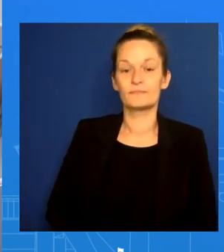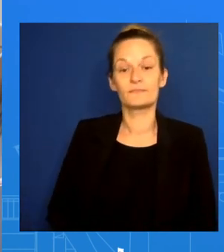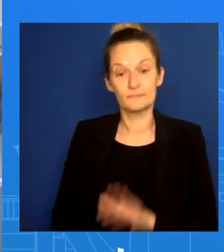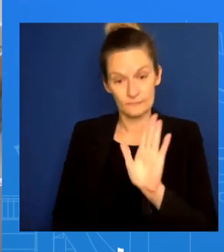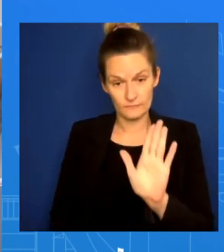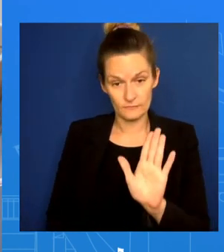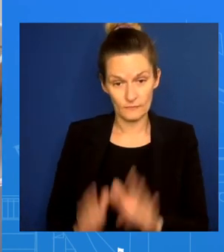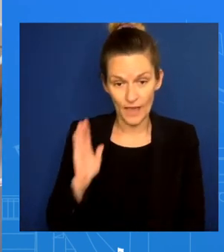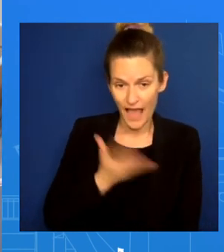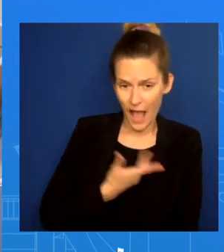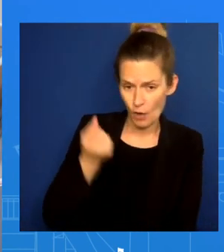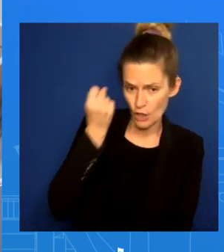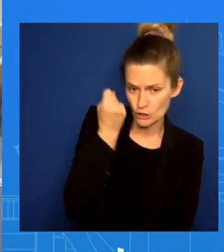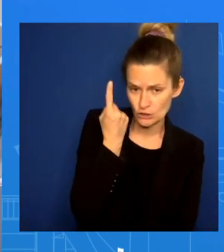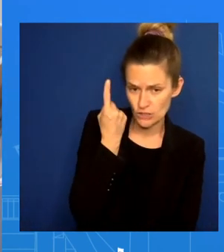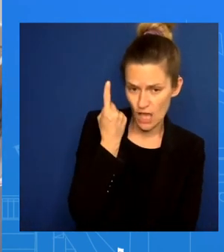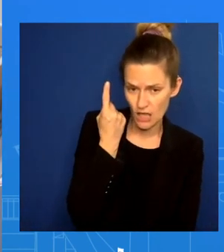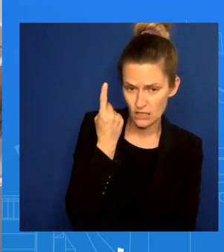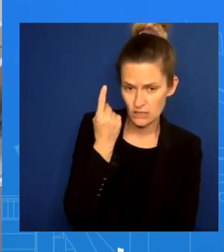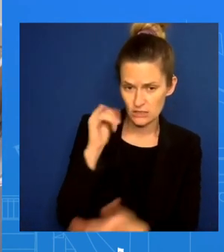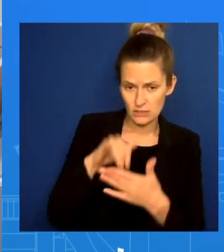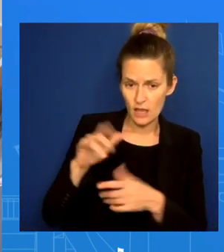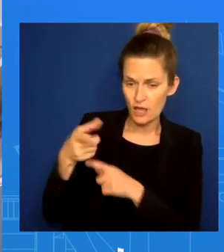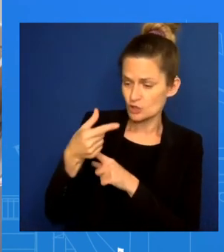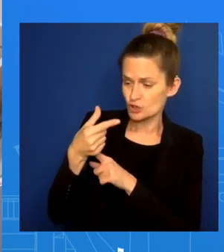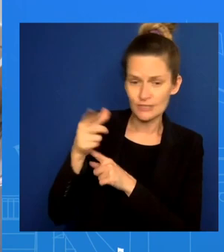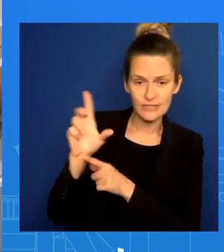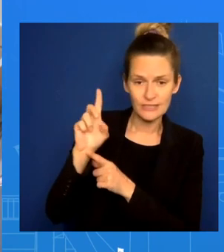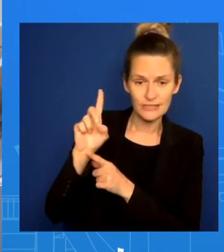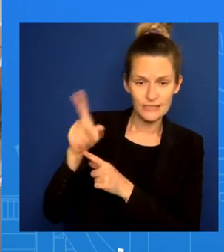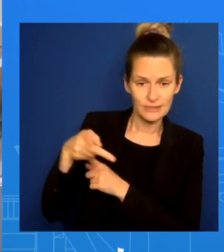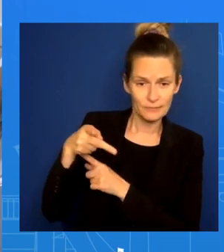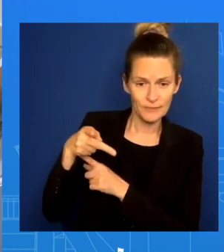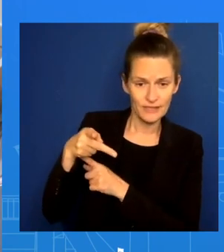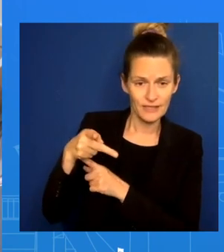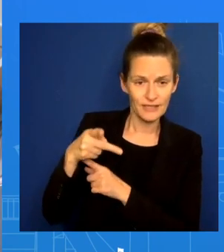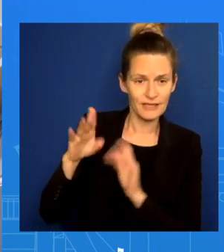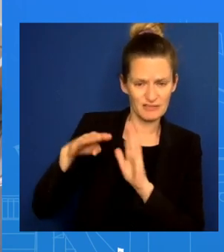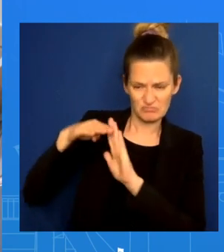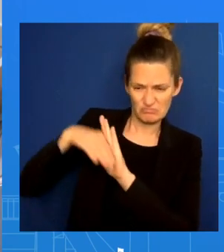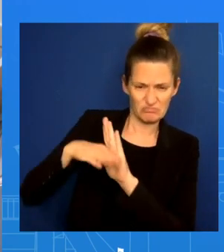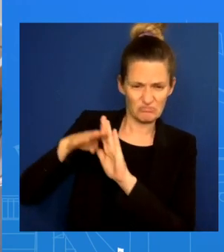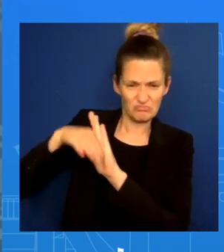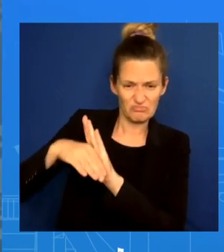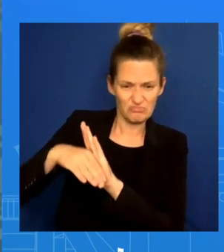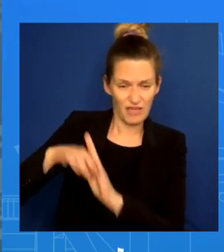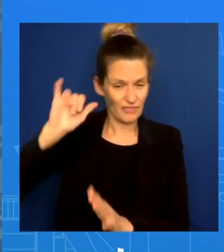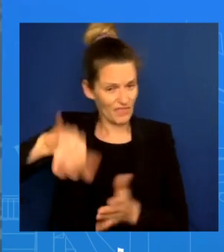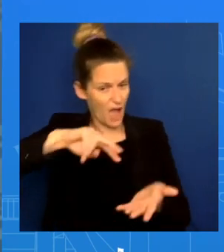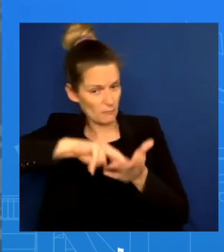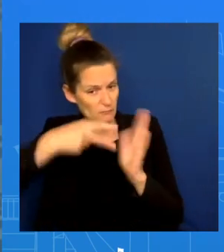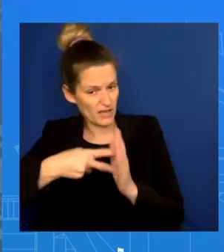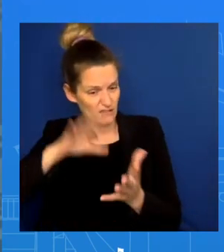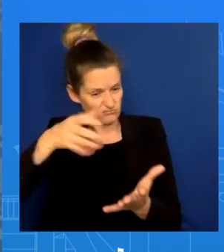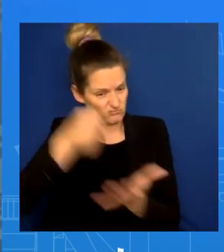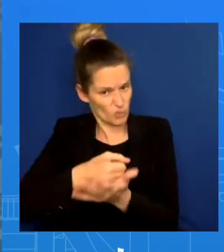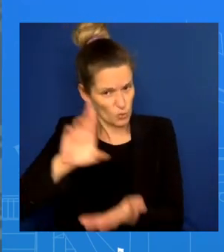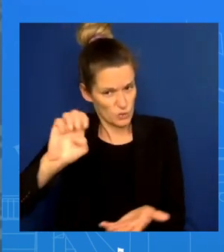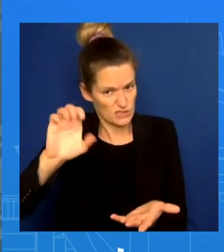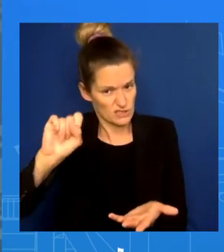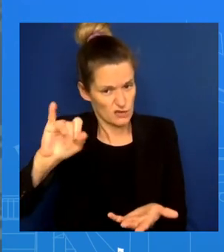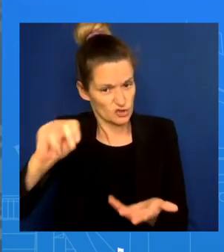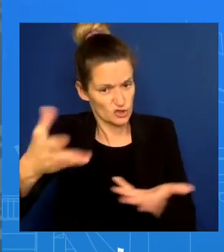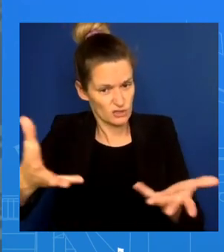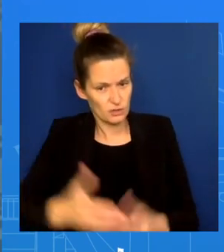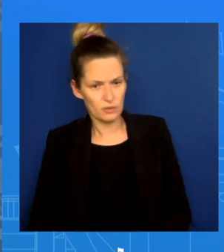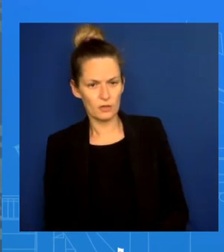to say, no, that's not what a recession is. It's something else. How is that not redefining recession? Because that's not the definition. That is not the